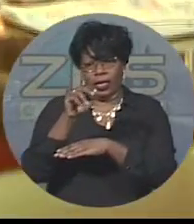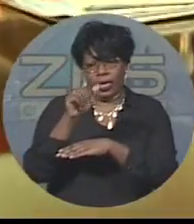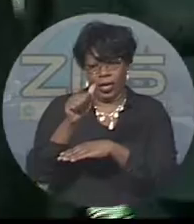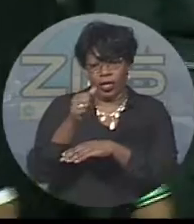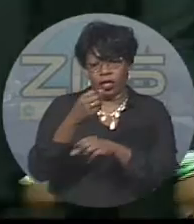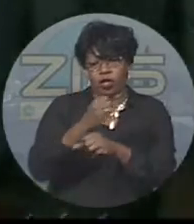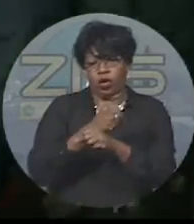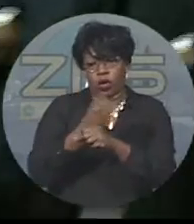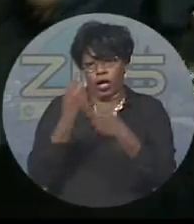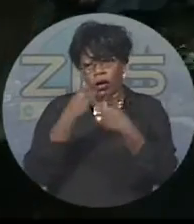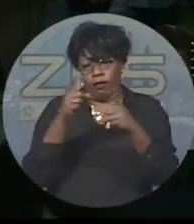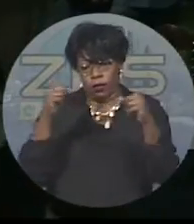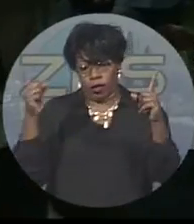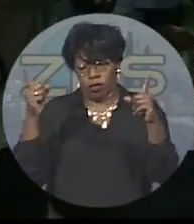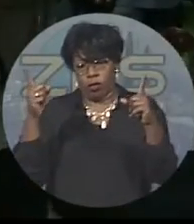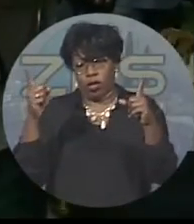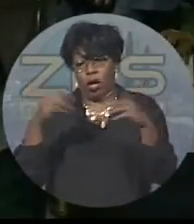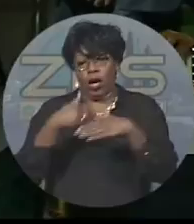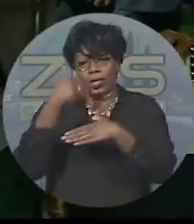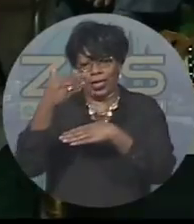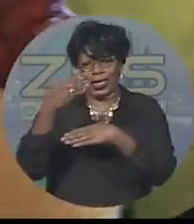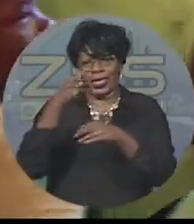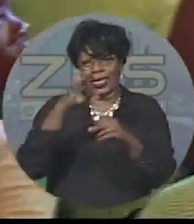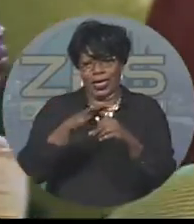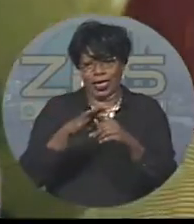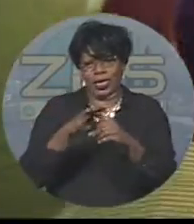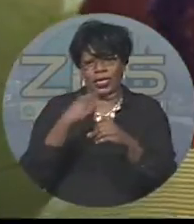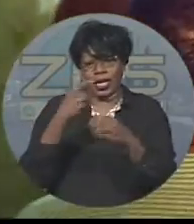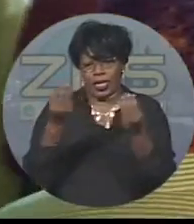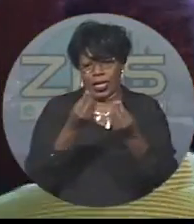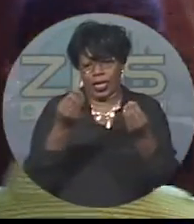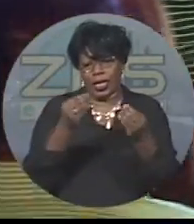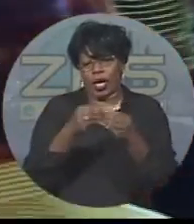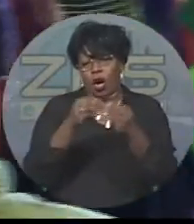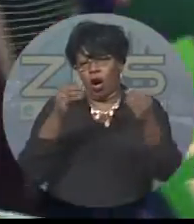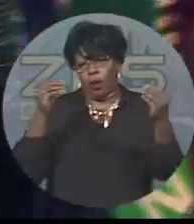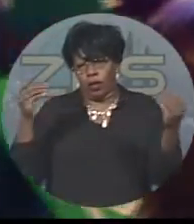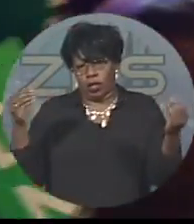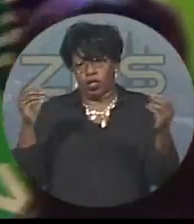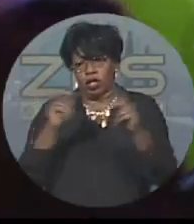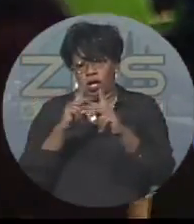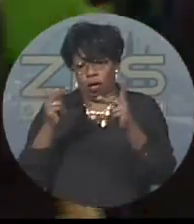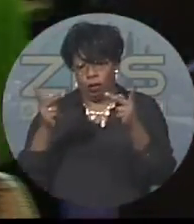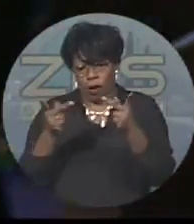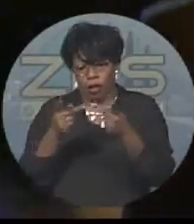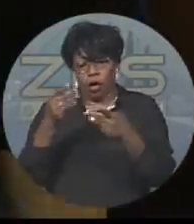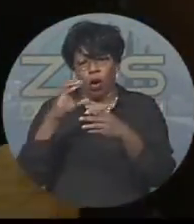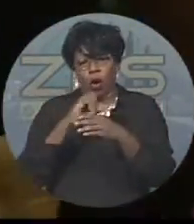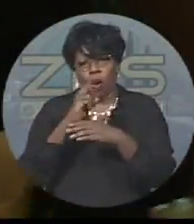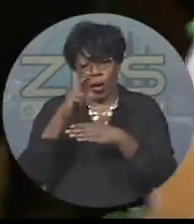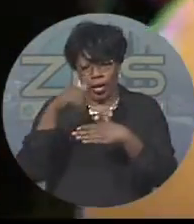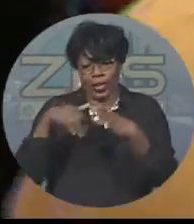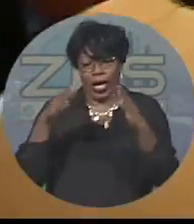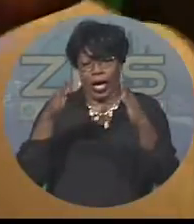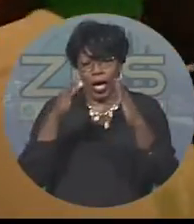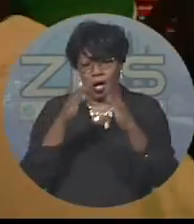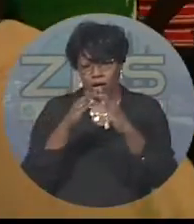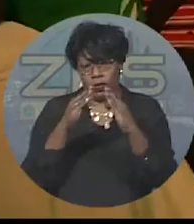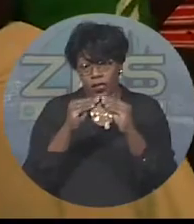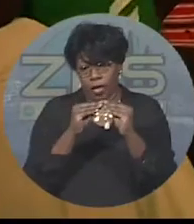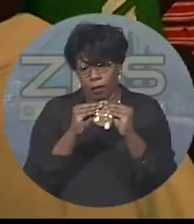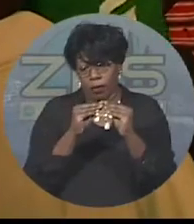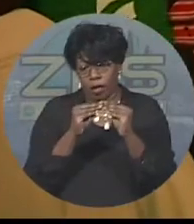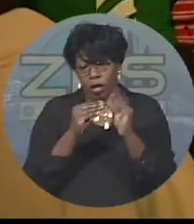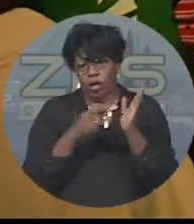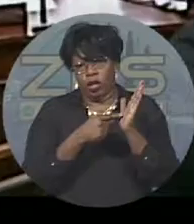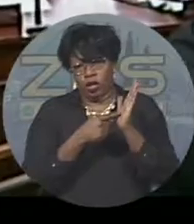election. In his view, McCartney said there's no opposition party or personality in the House of Assembly that exemplifies the traits of